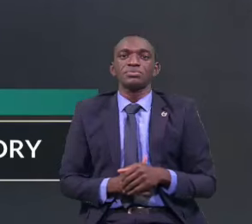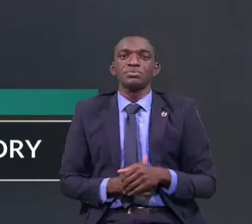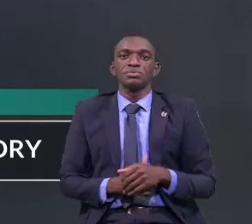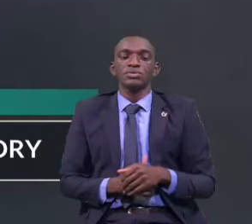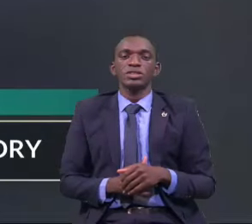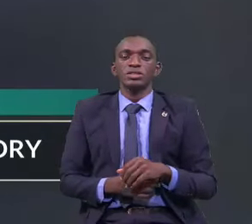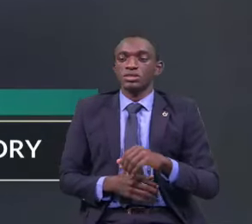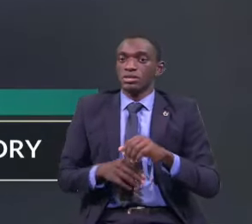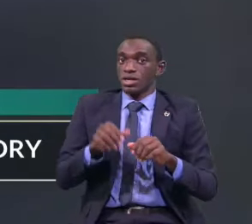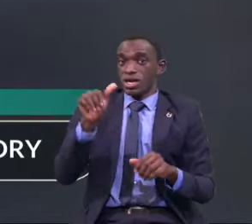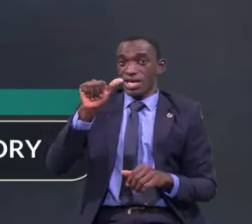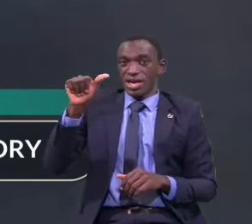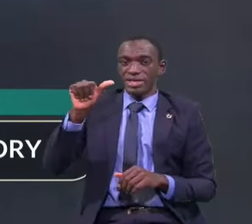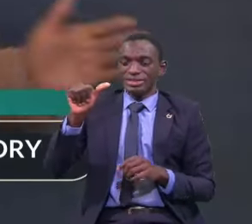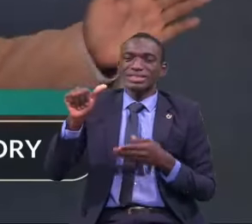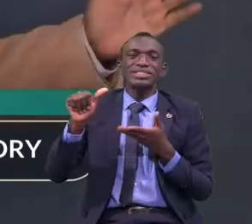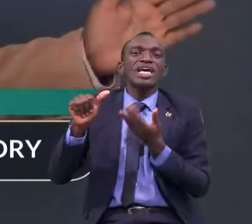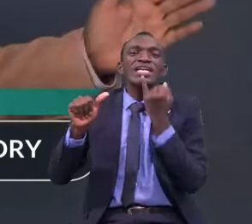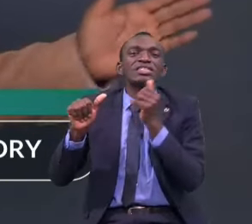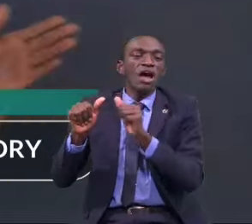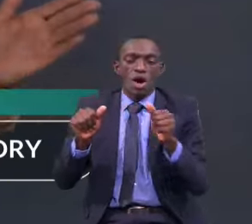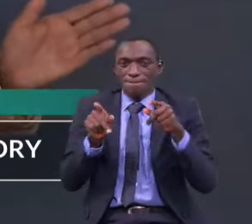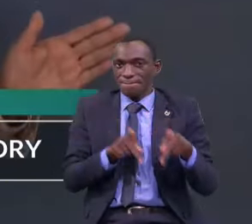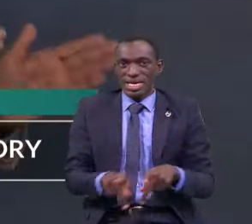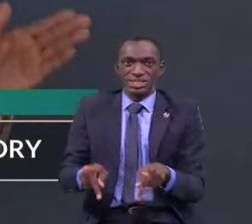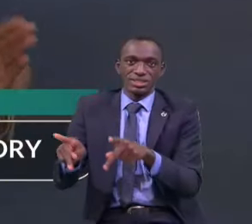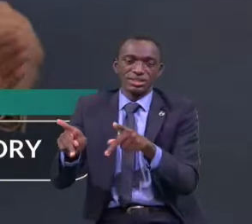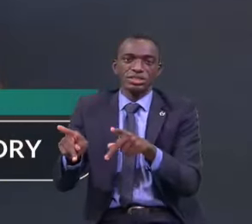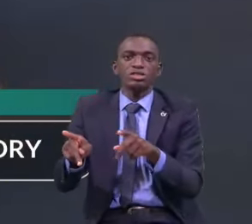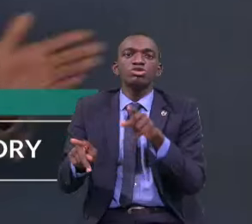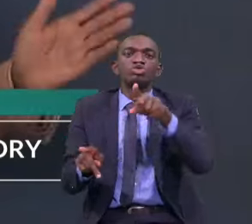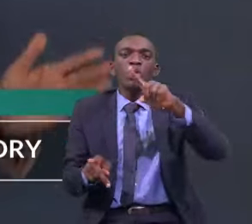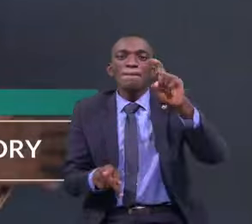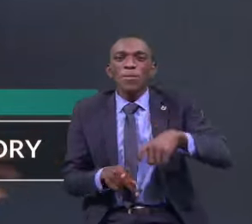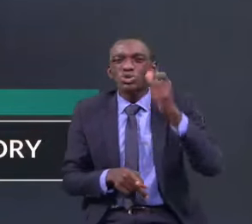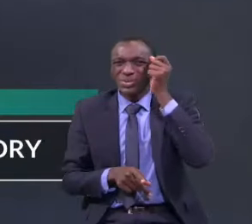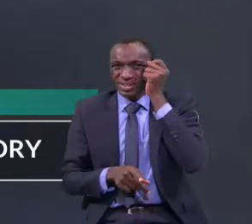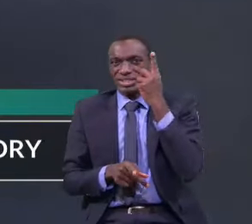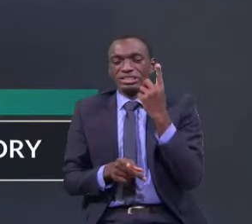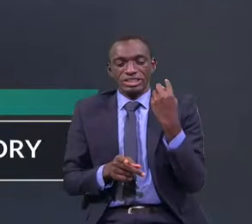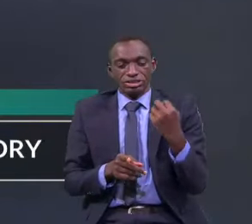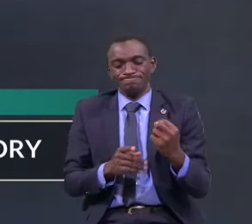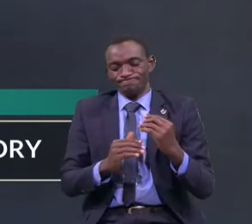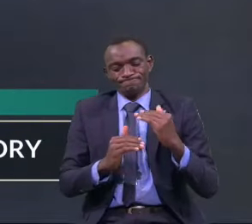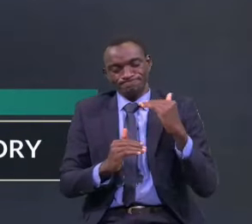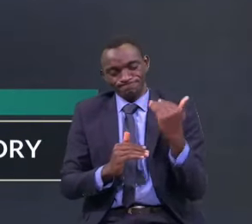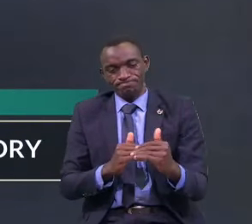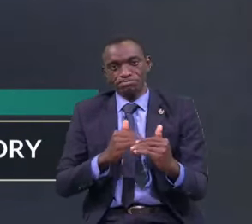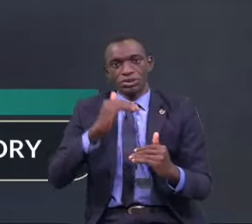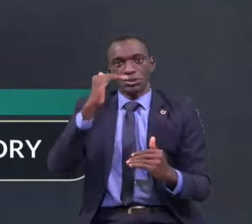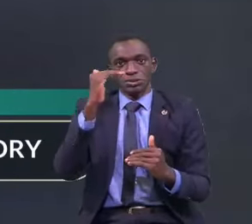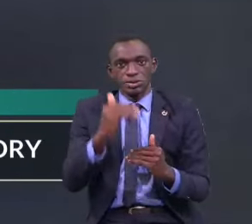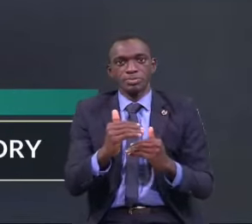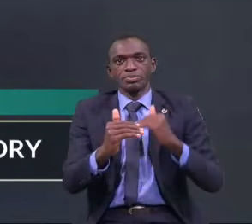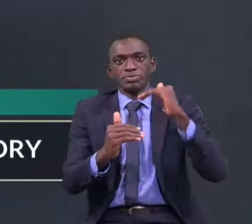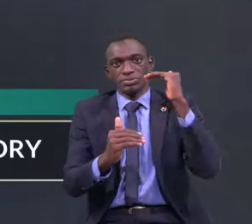there is a path. And you need to understand the milestones in that path,